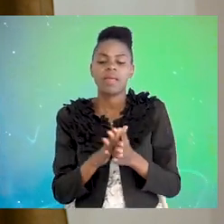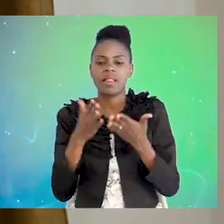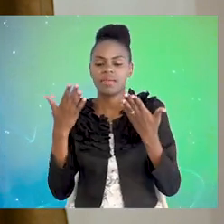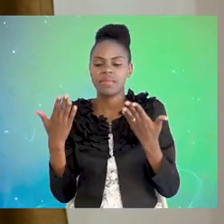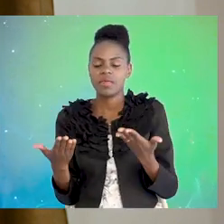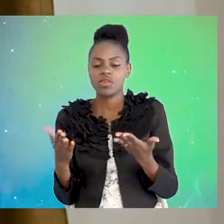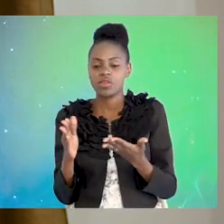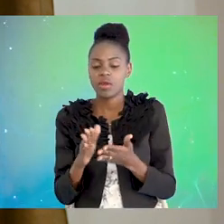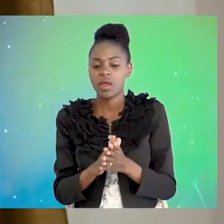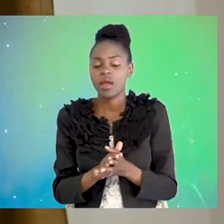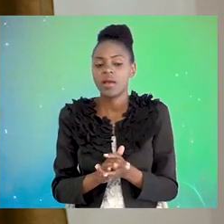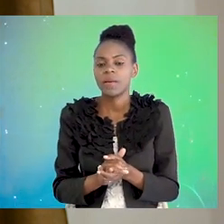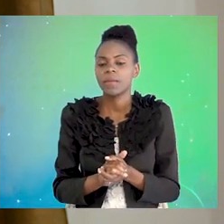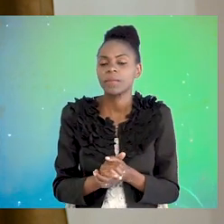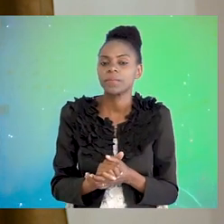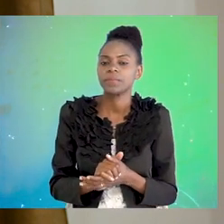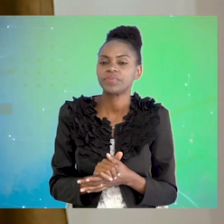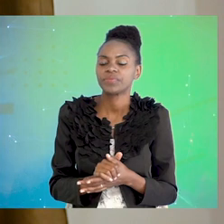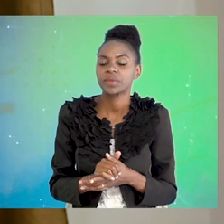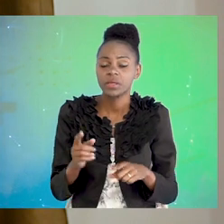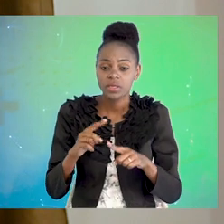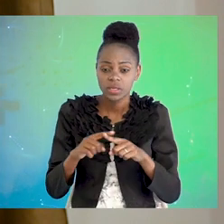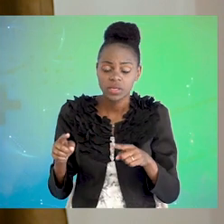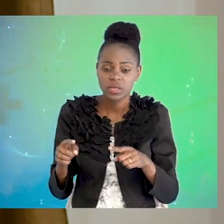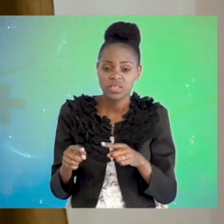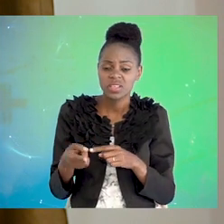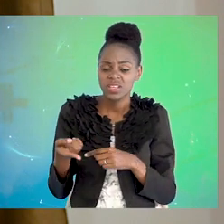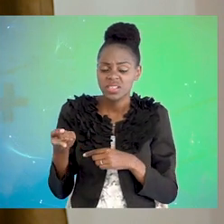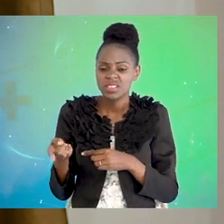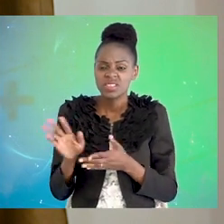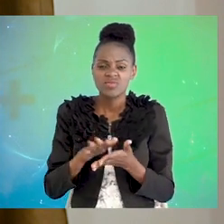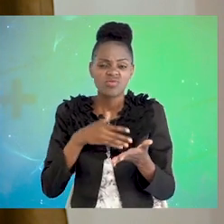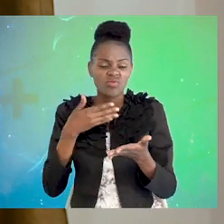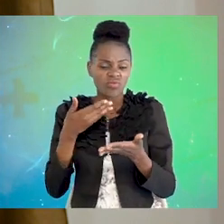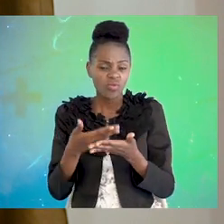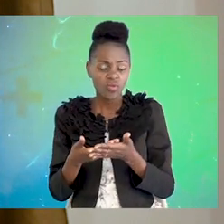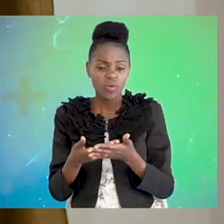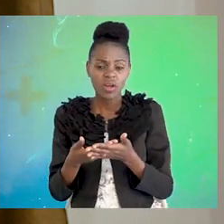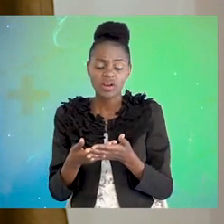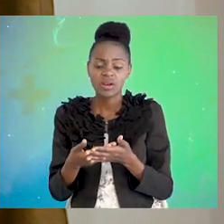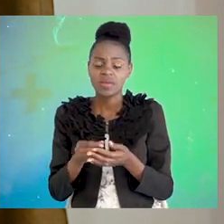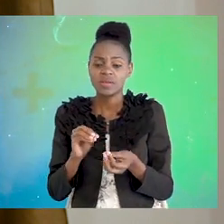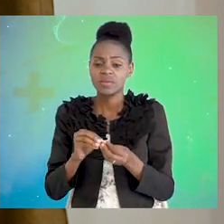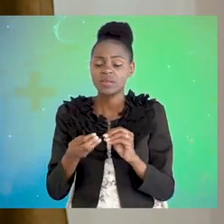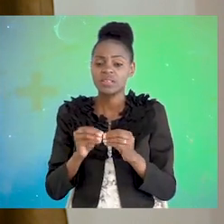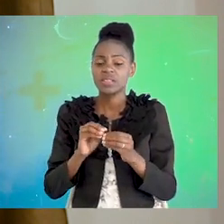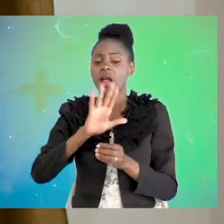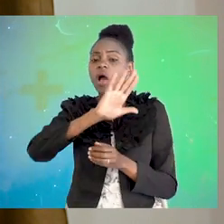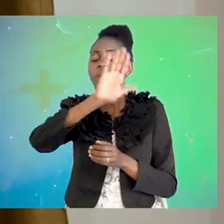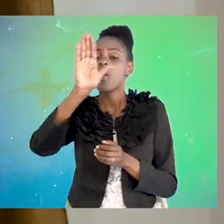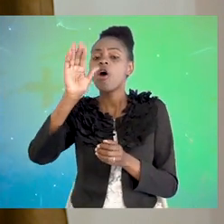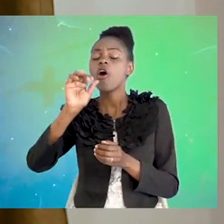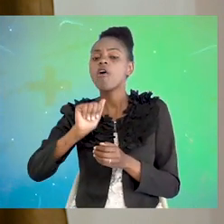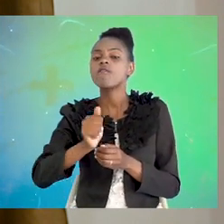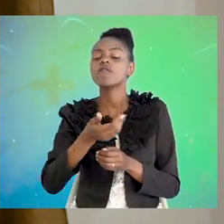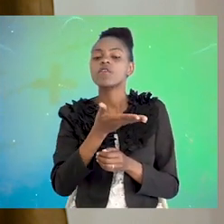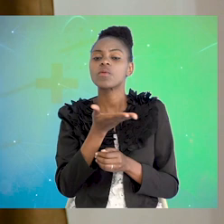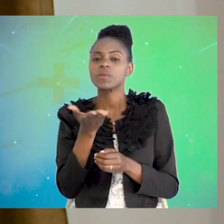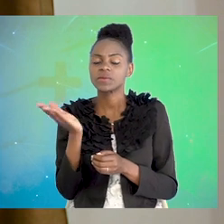burden as well as a physical burden. And that's very much also the case across the rest of Africa and even in